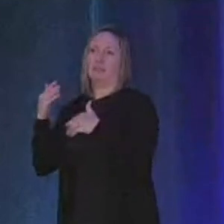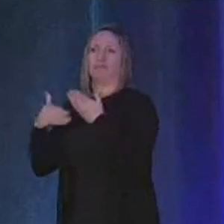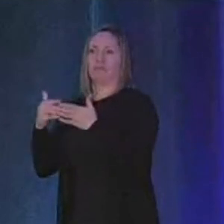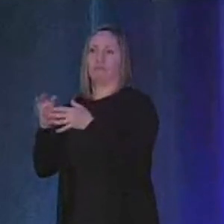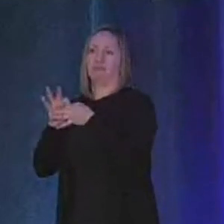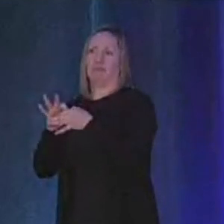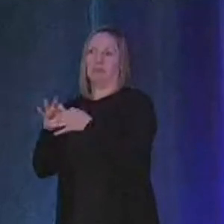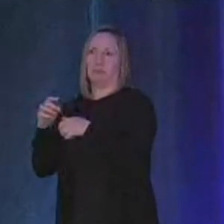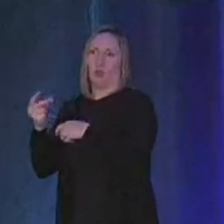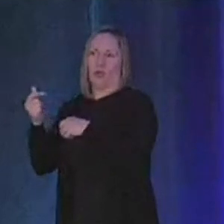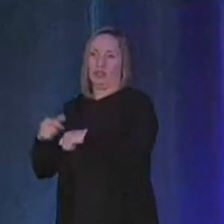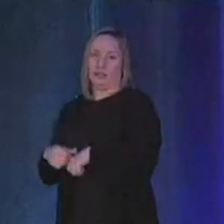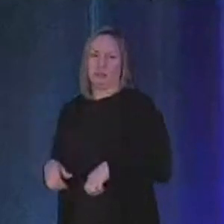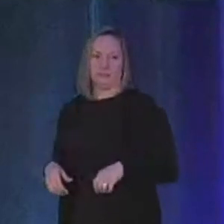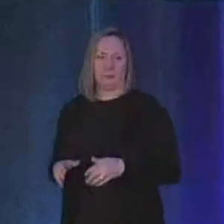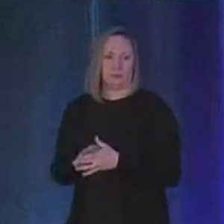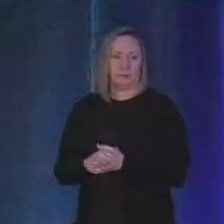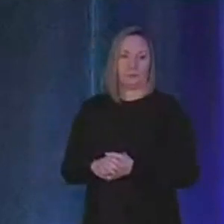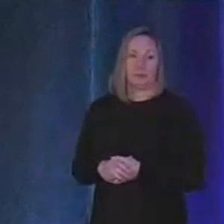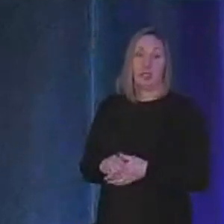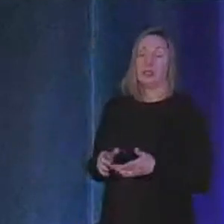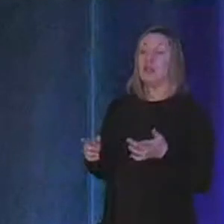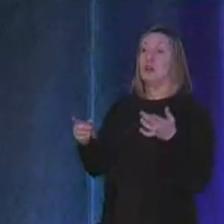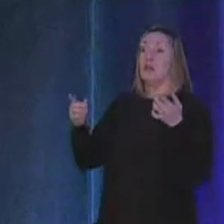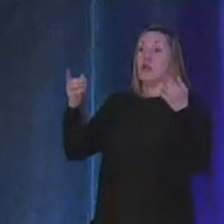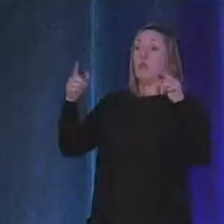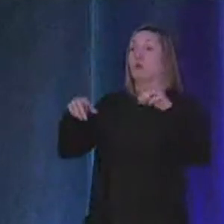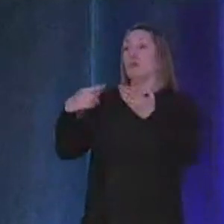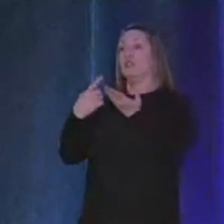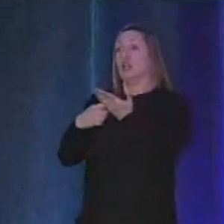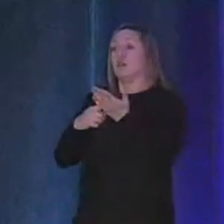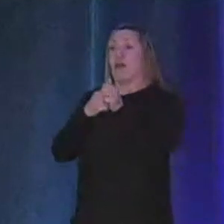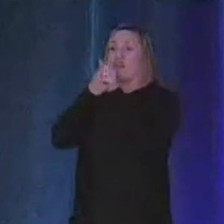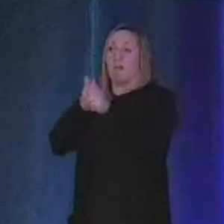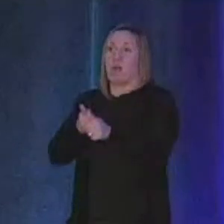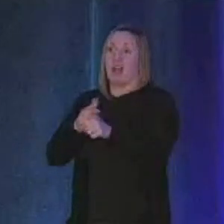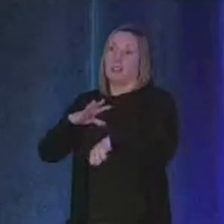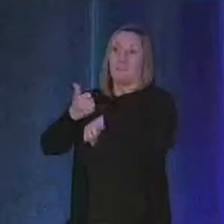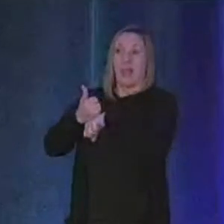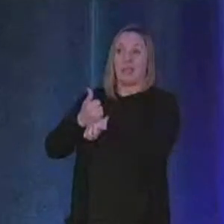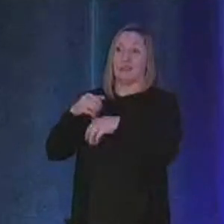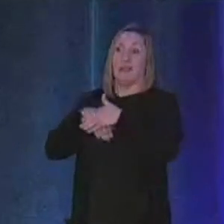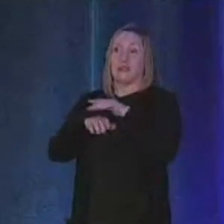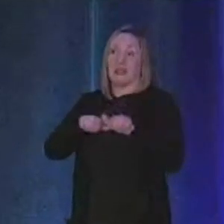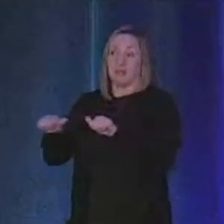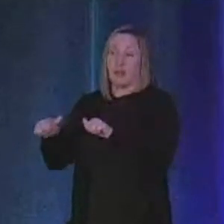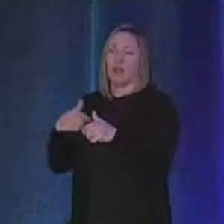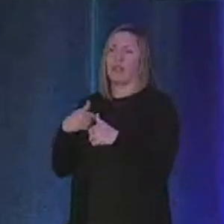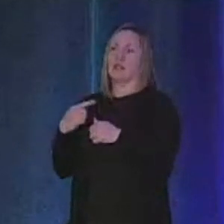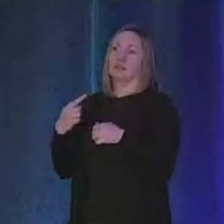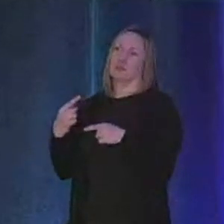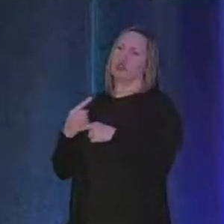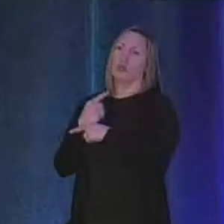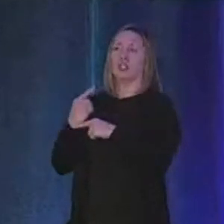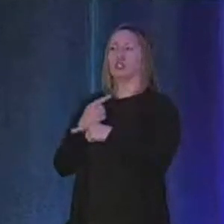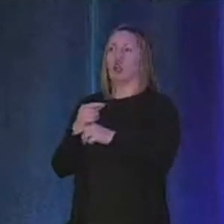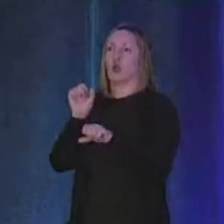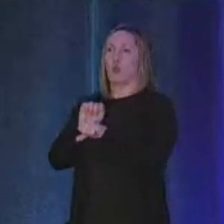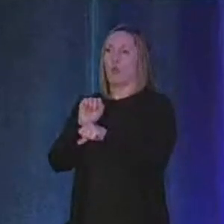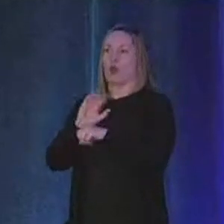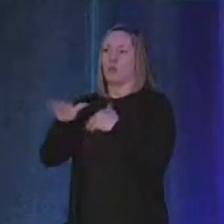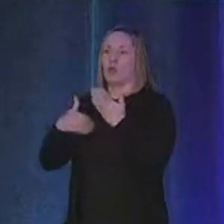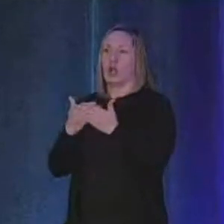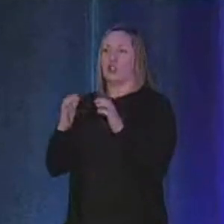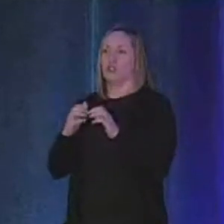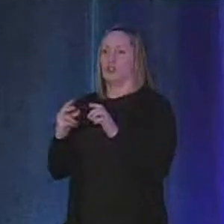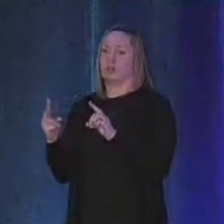manner. When we talk about compliance-based accessibility, this is like the traditional work that we're all doing, that we get